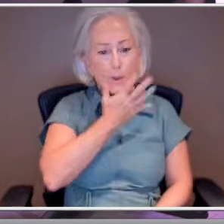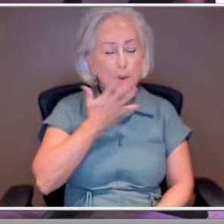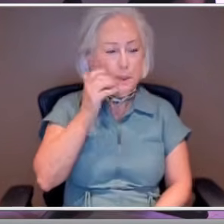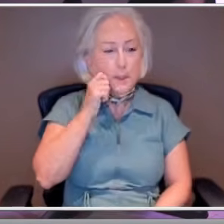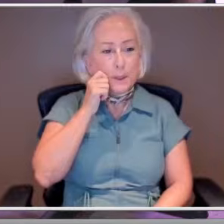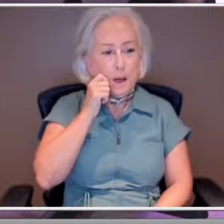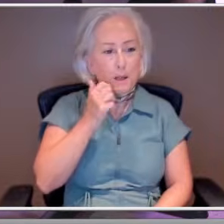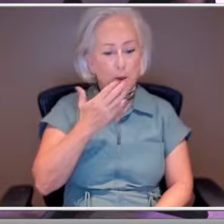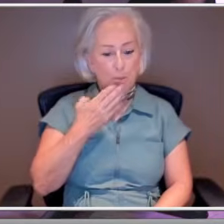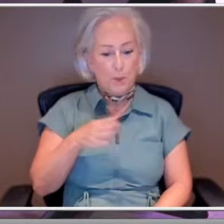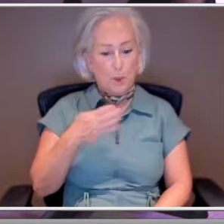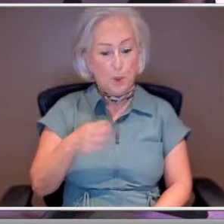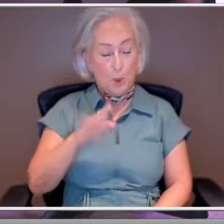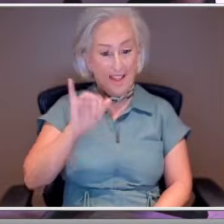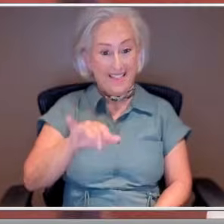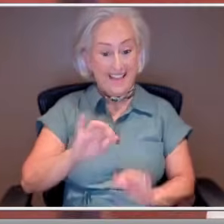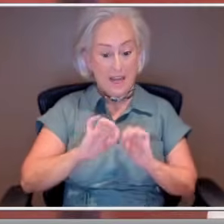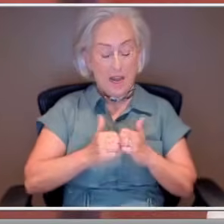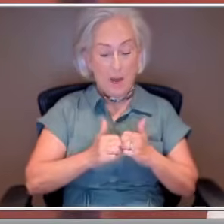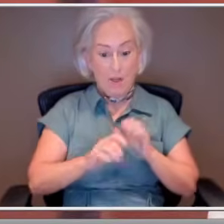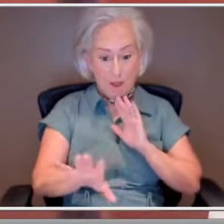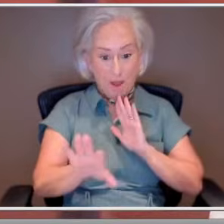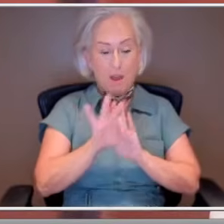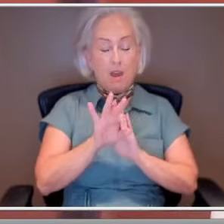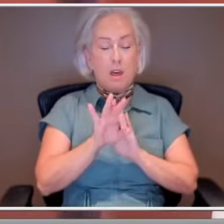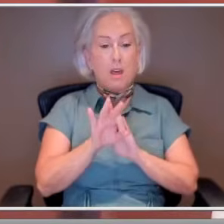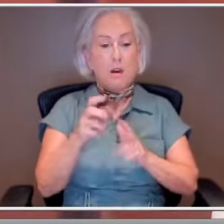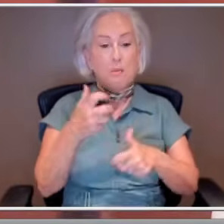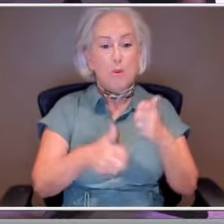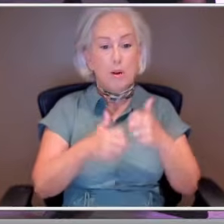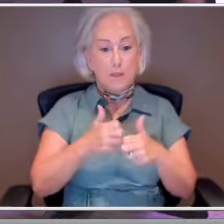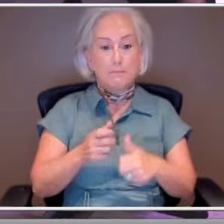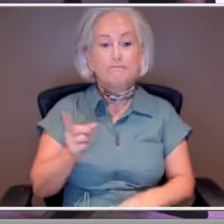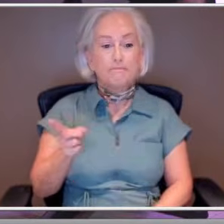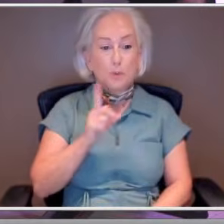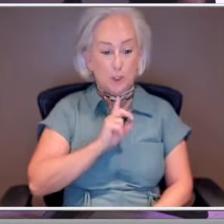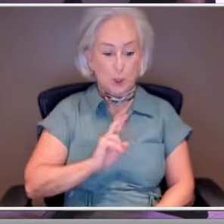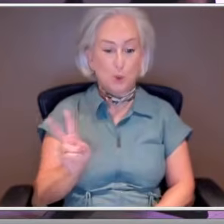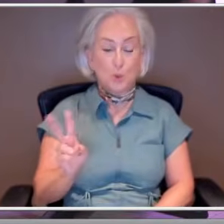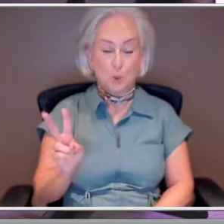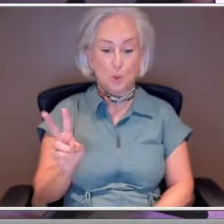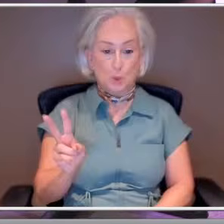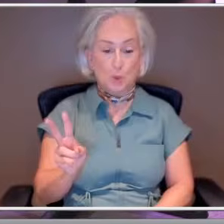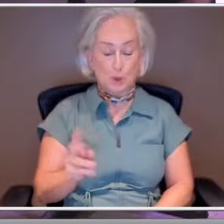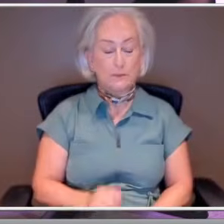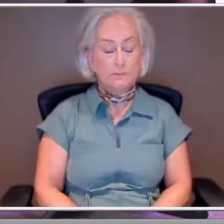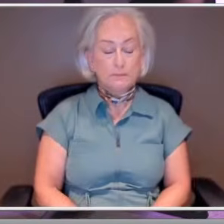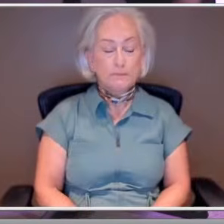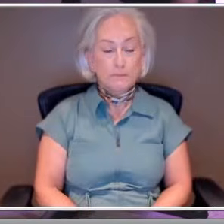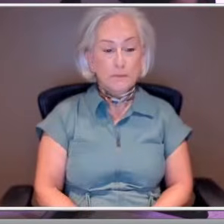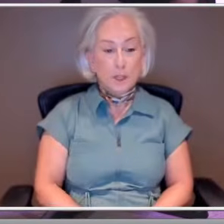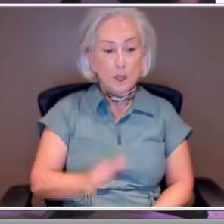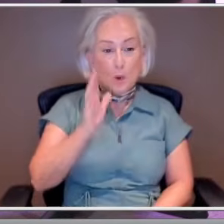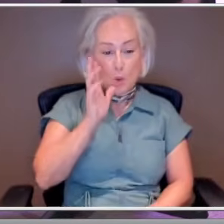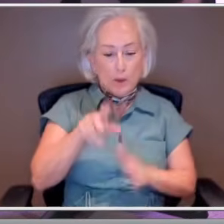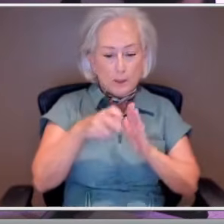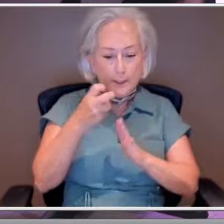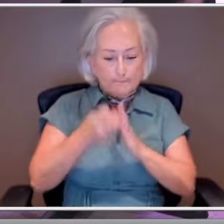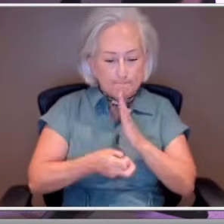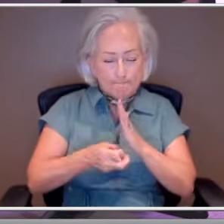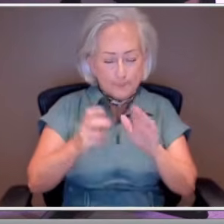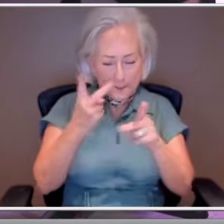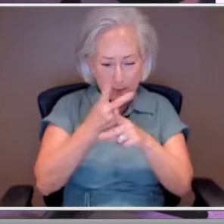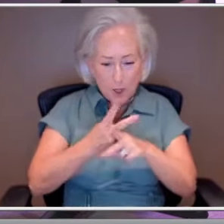it was diagnosed? Yeah, at the age of 2. At the age of 2? Yes. So we're going to dive into how it's diagnosed and